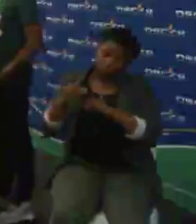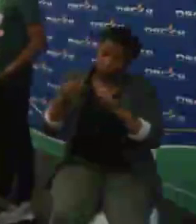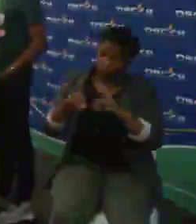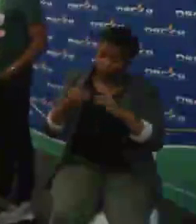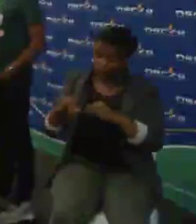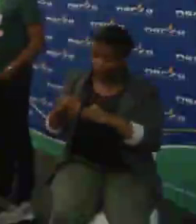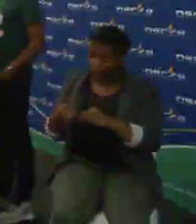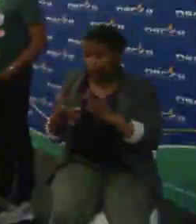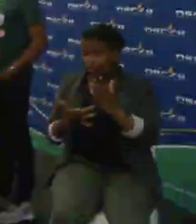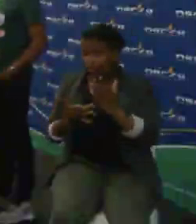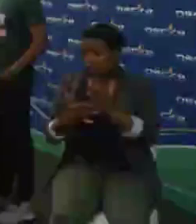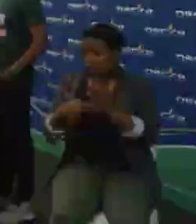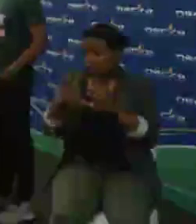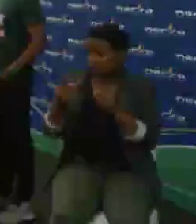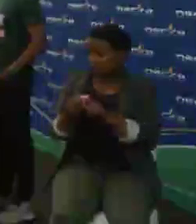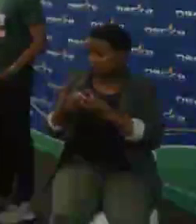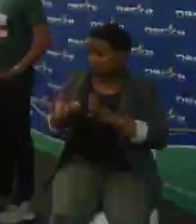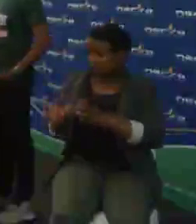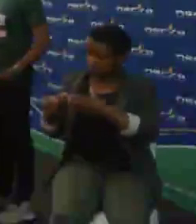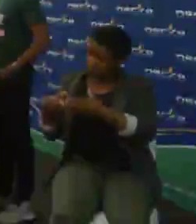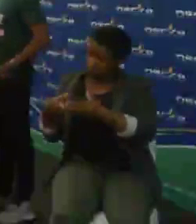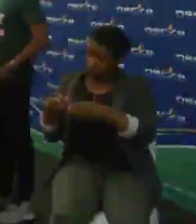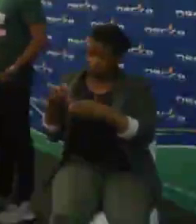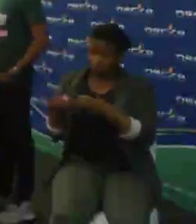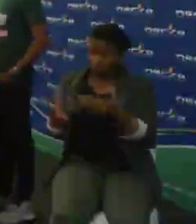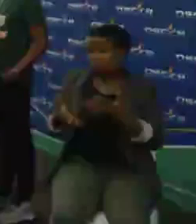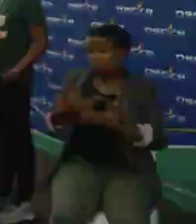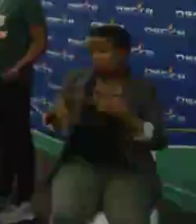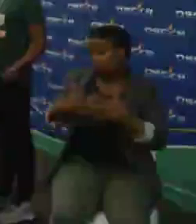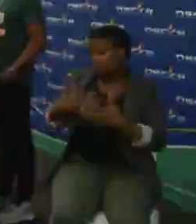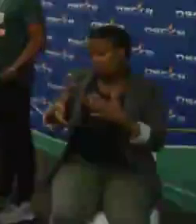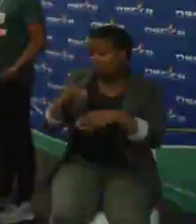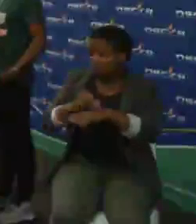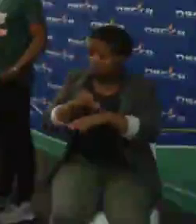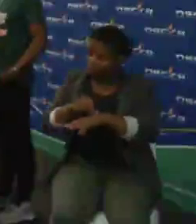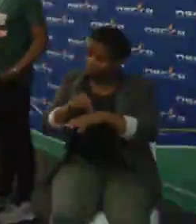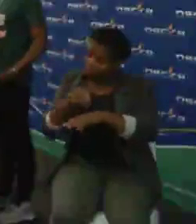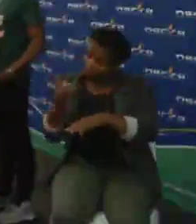is that they've got management or whatever problems which are there, which most businesses